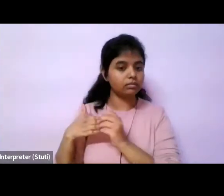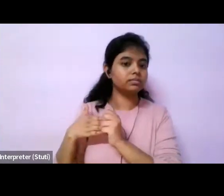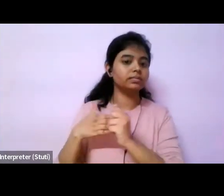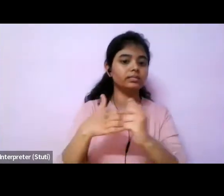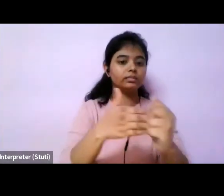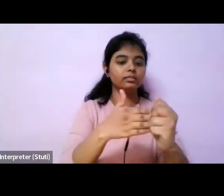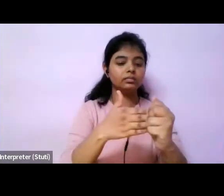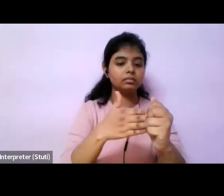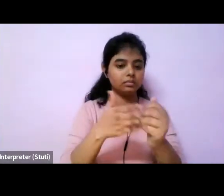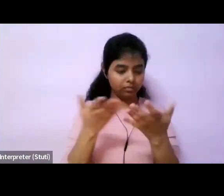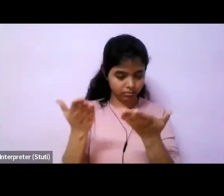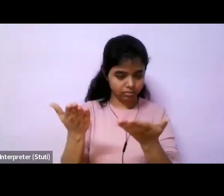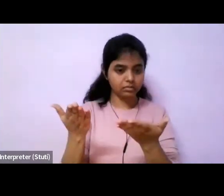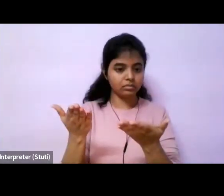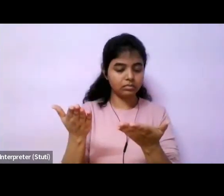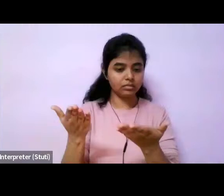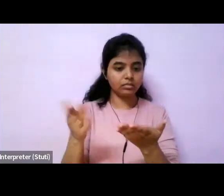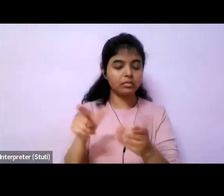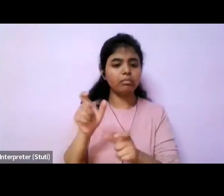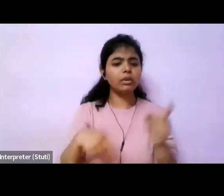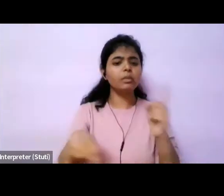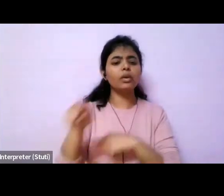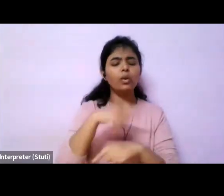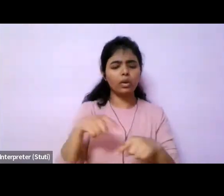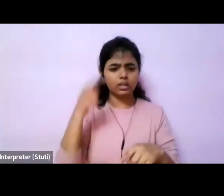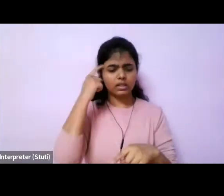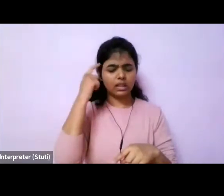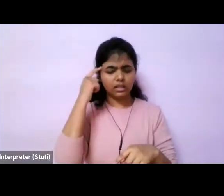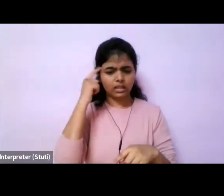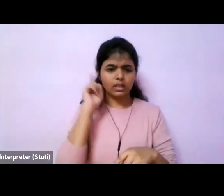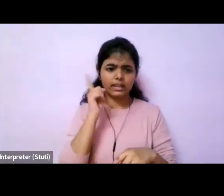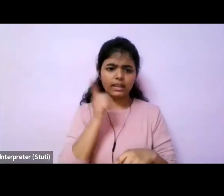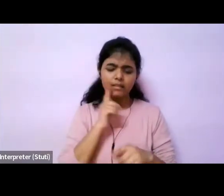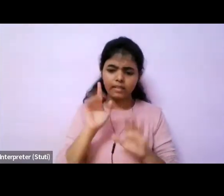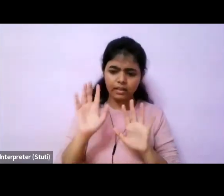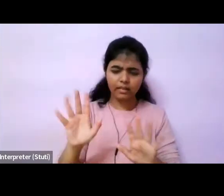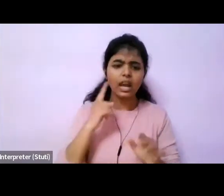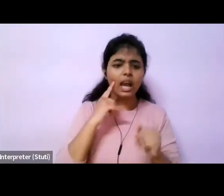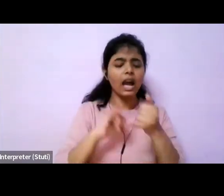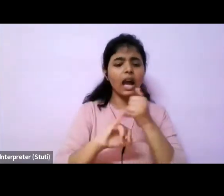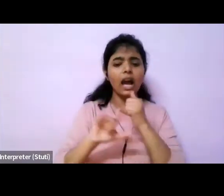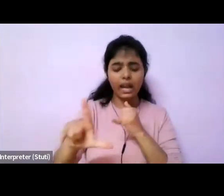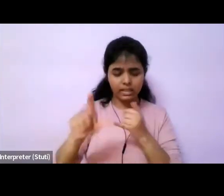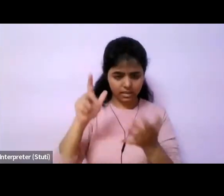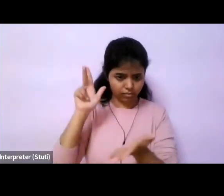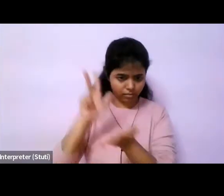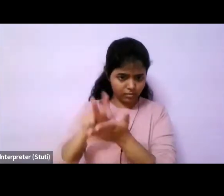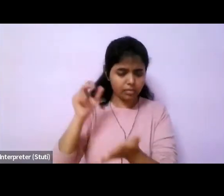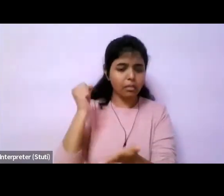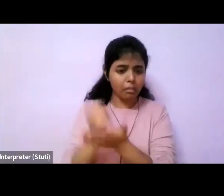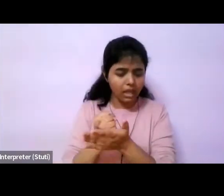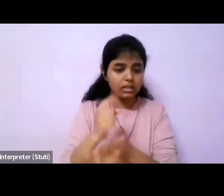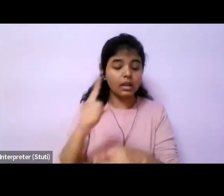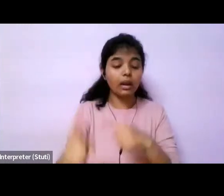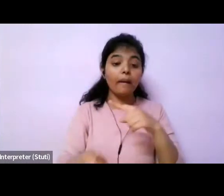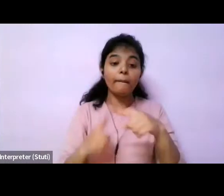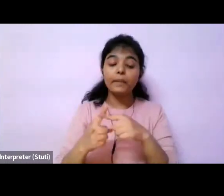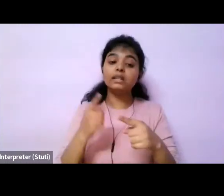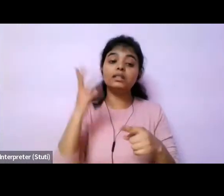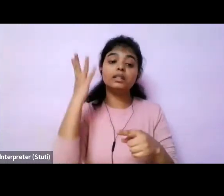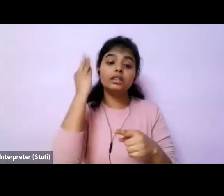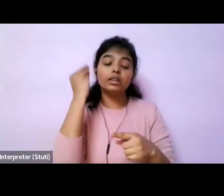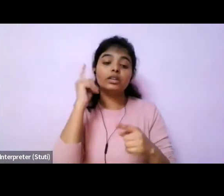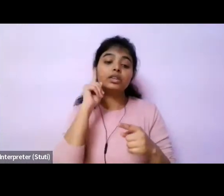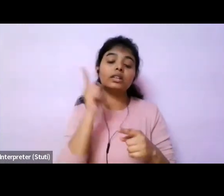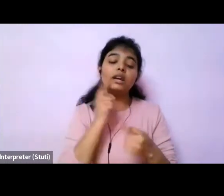deaf turns. They not only rally for the official recognition of ISL, but also its incorporation into mainstream curricula